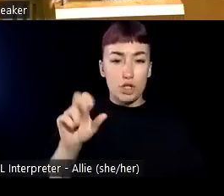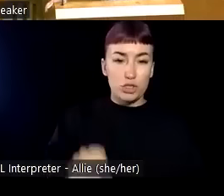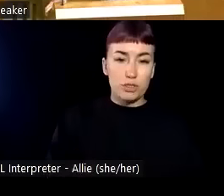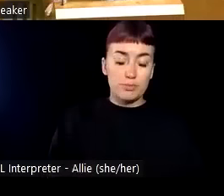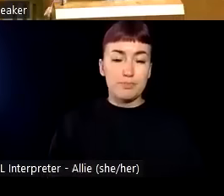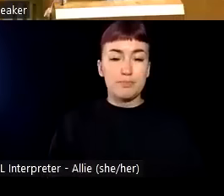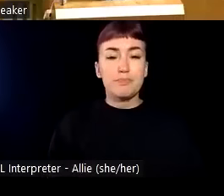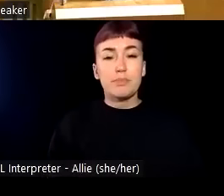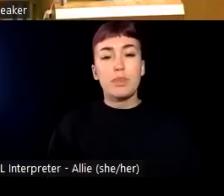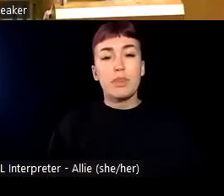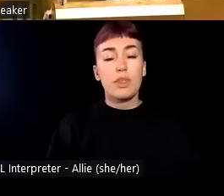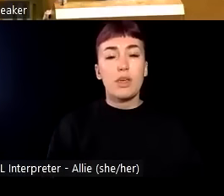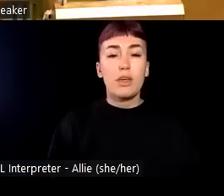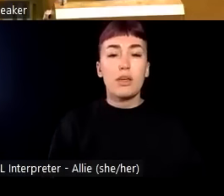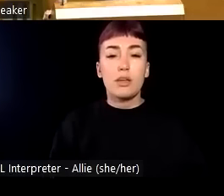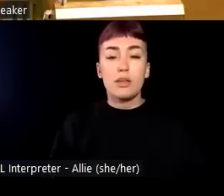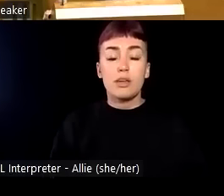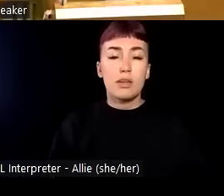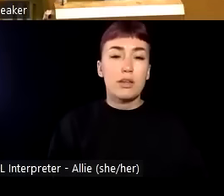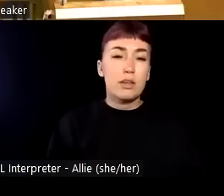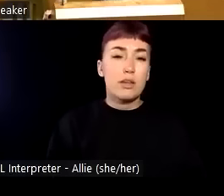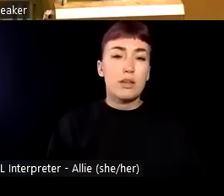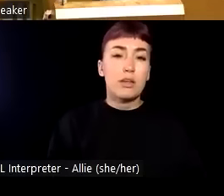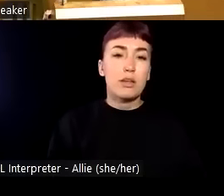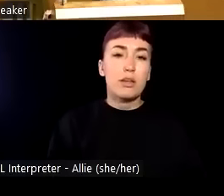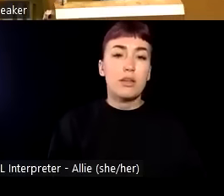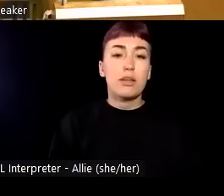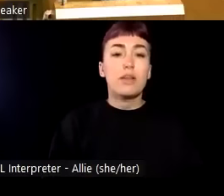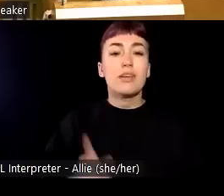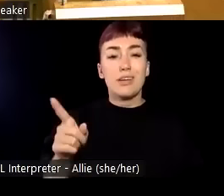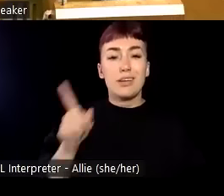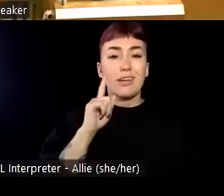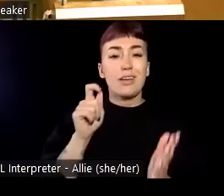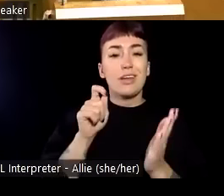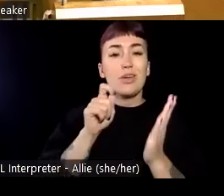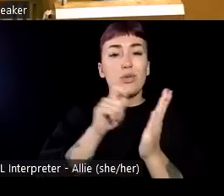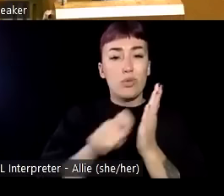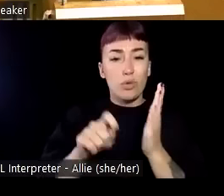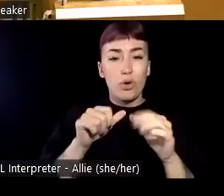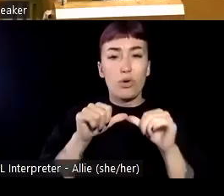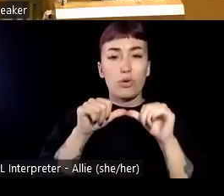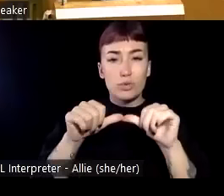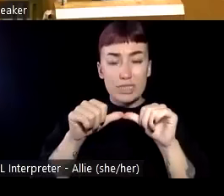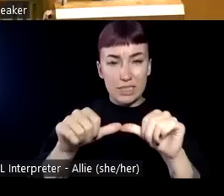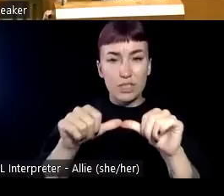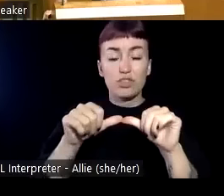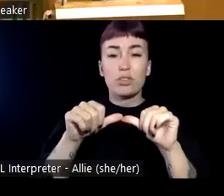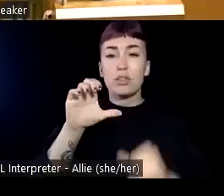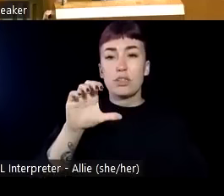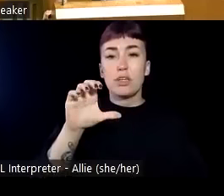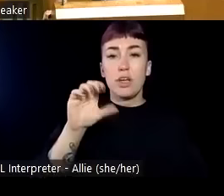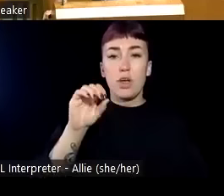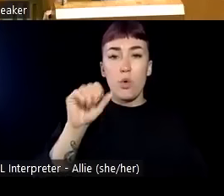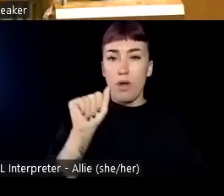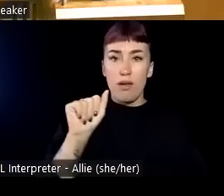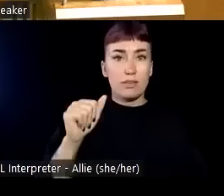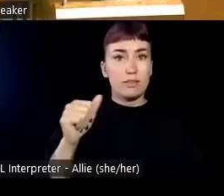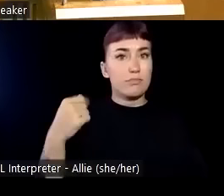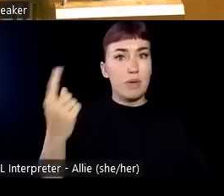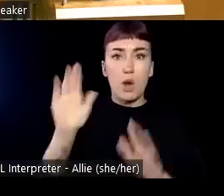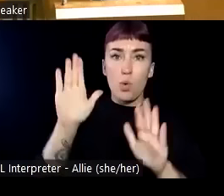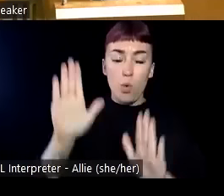And he wrote that he is continuing to teach. COA has been wonderful to him. As